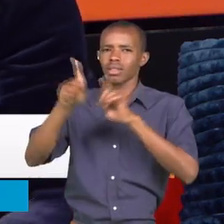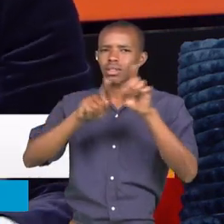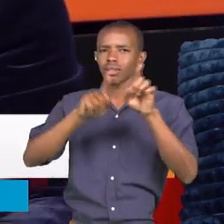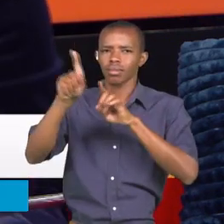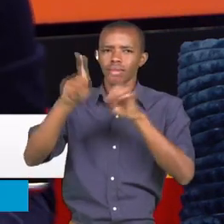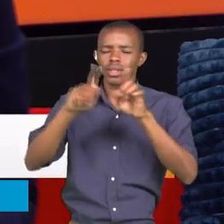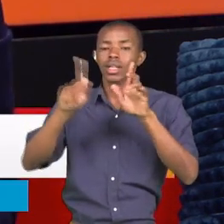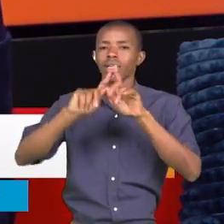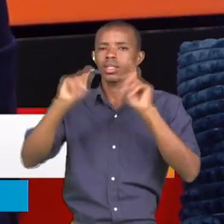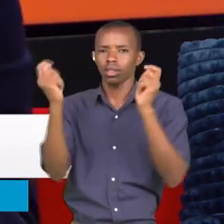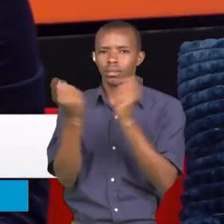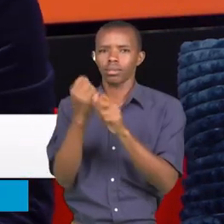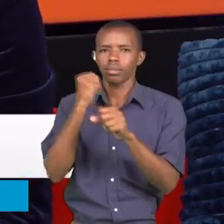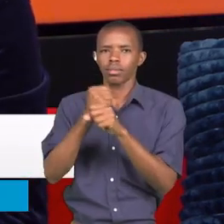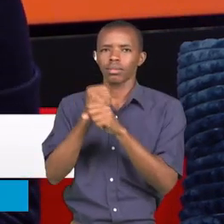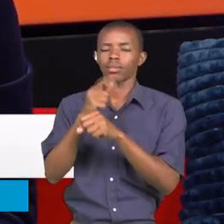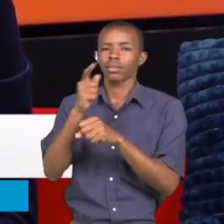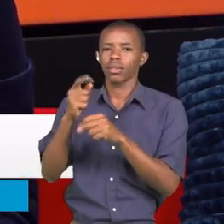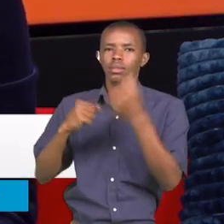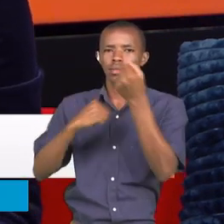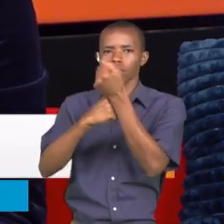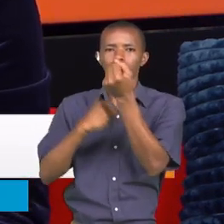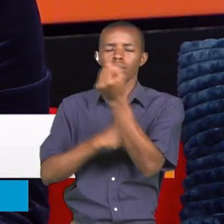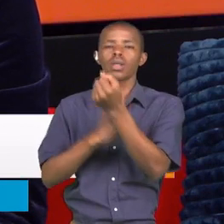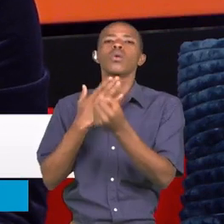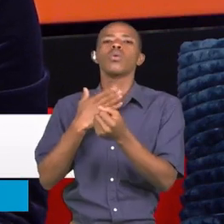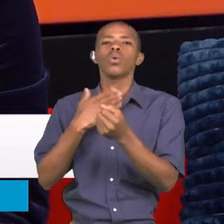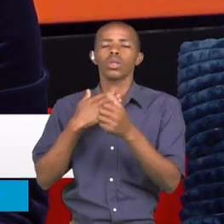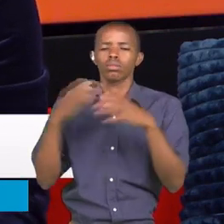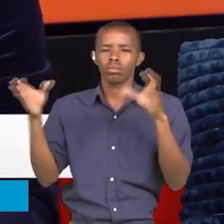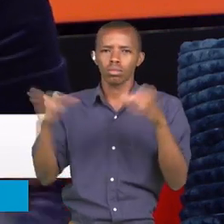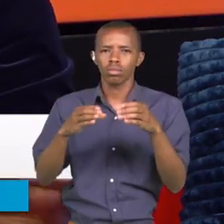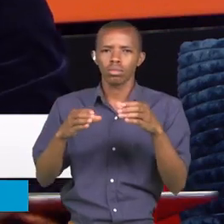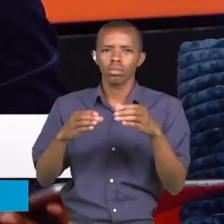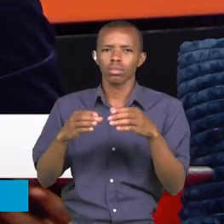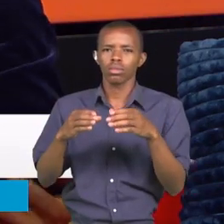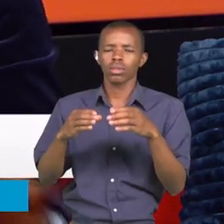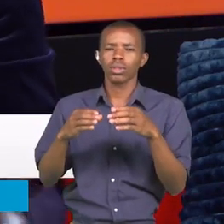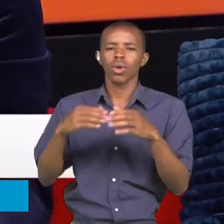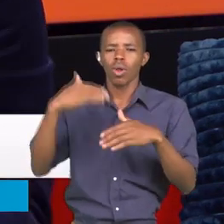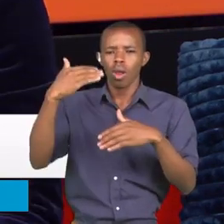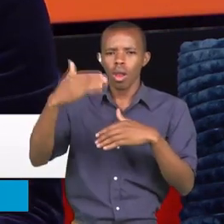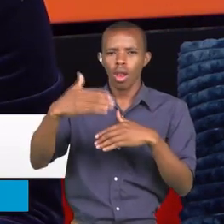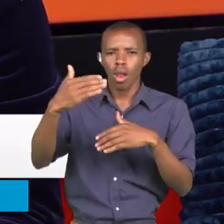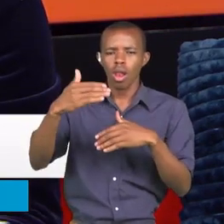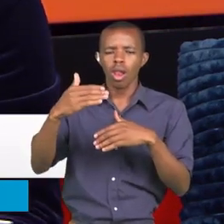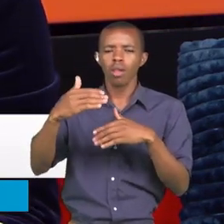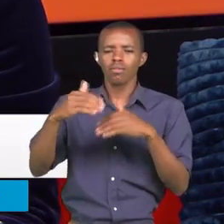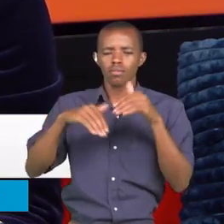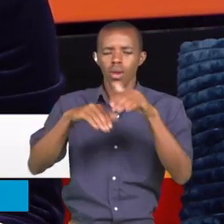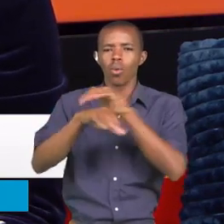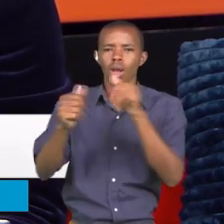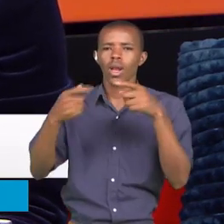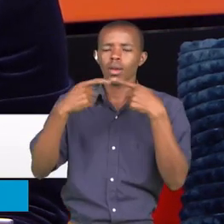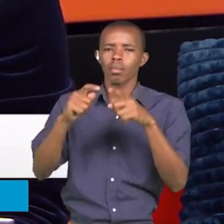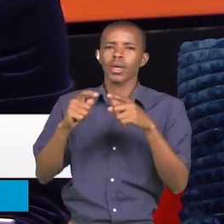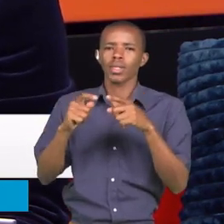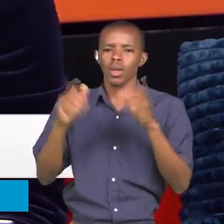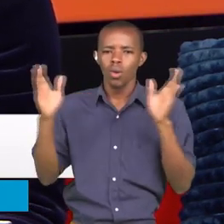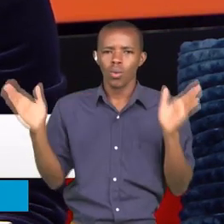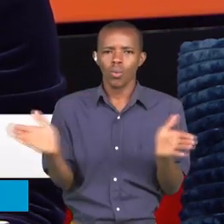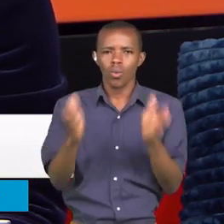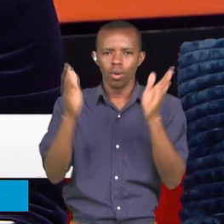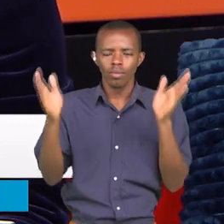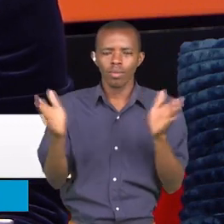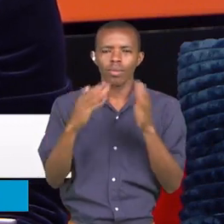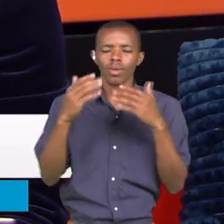now it's a teamwork and these sponsors want this brand visibility to be so conspicuous out here, but the welfare of people carrying